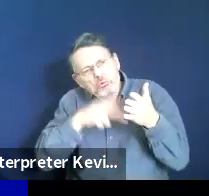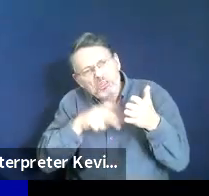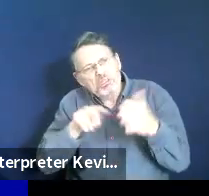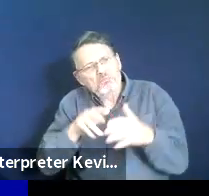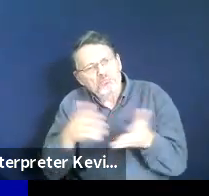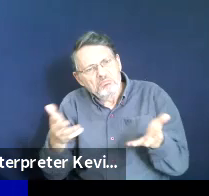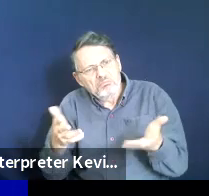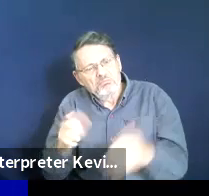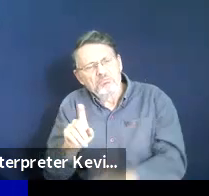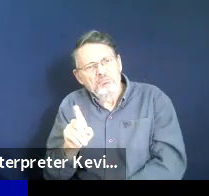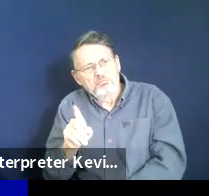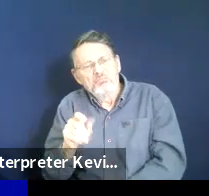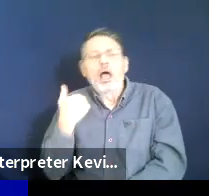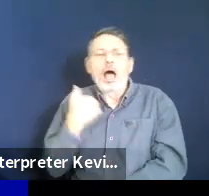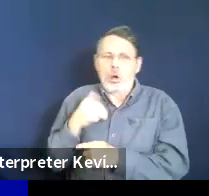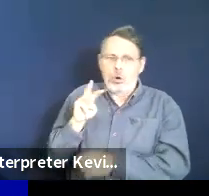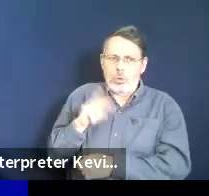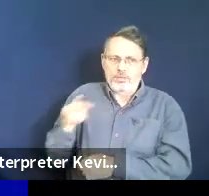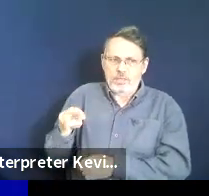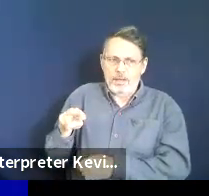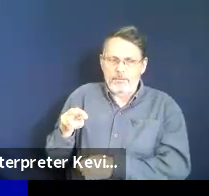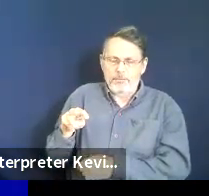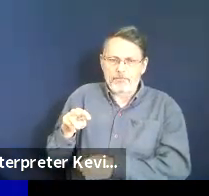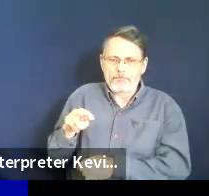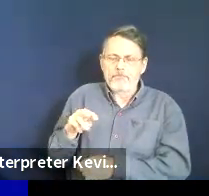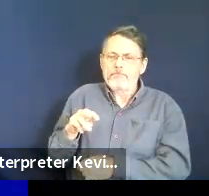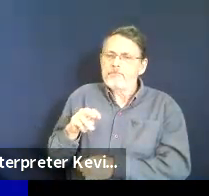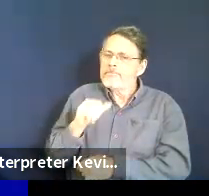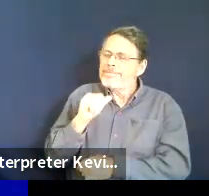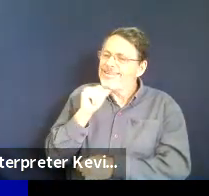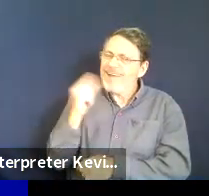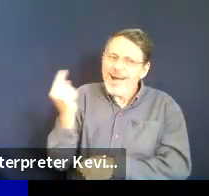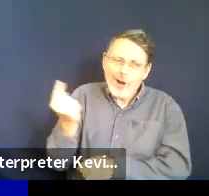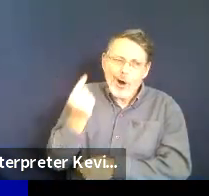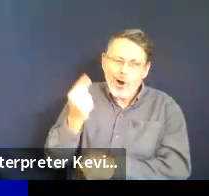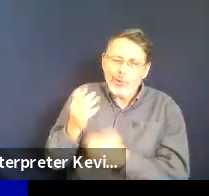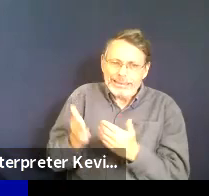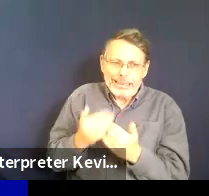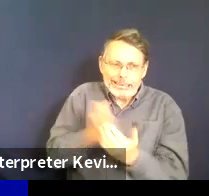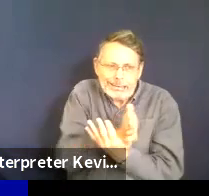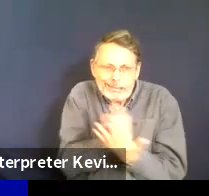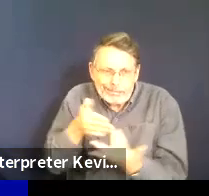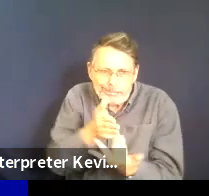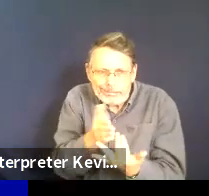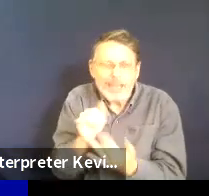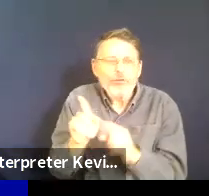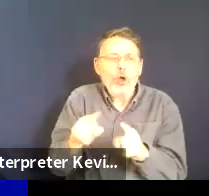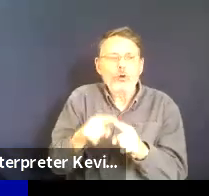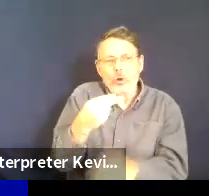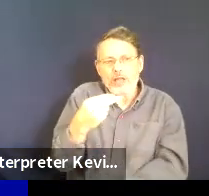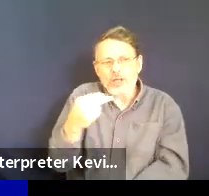Sure. So our website is not always easy to navigate, but if you go to